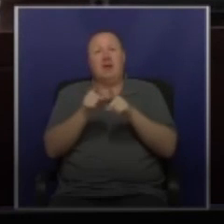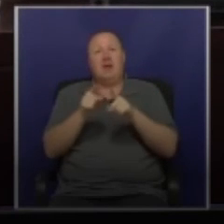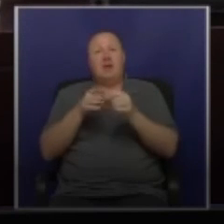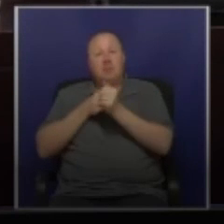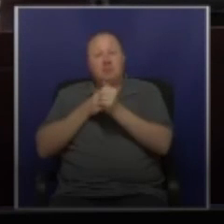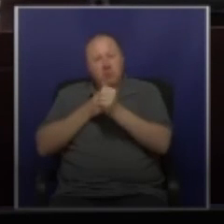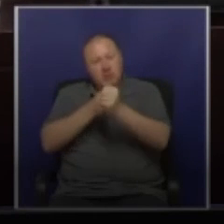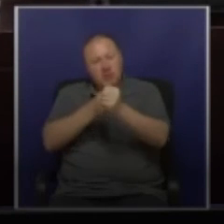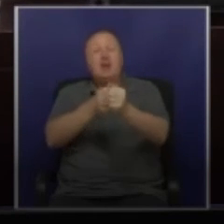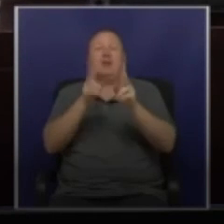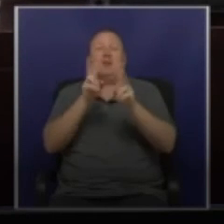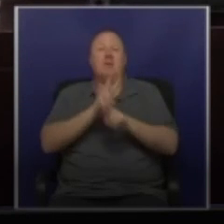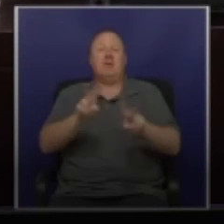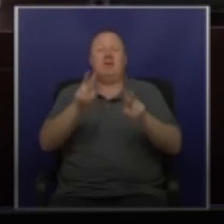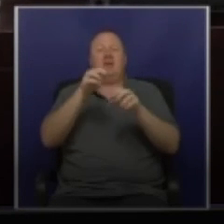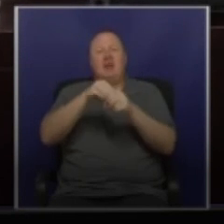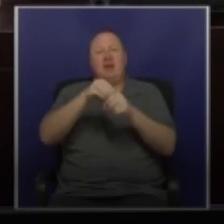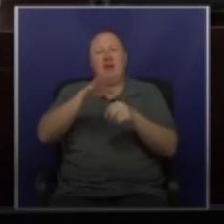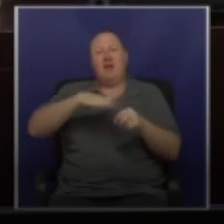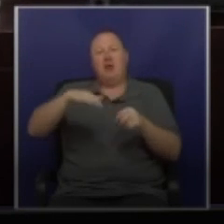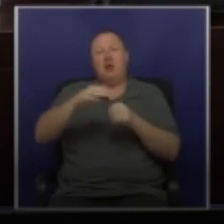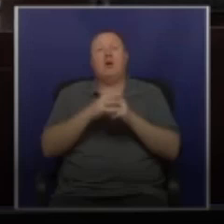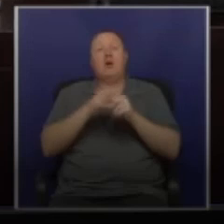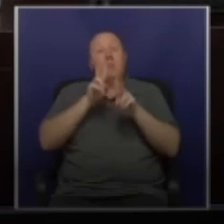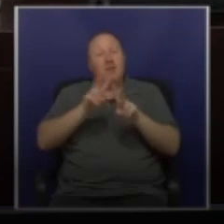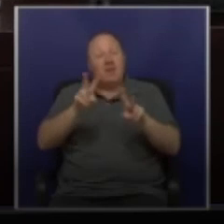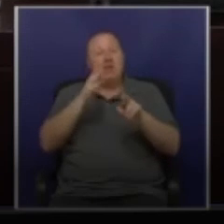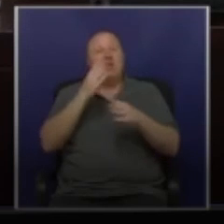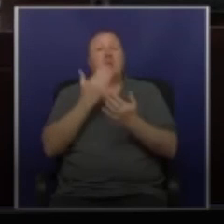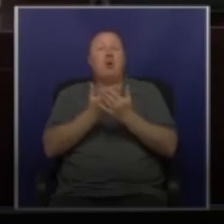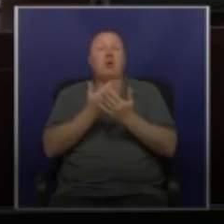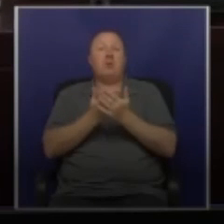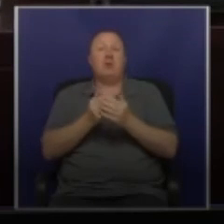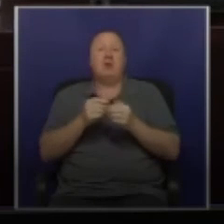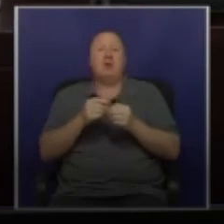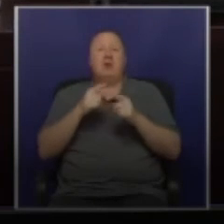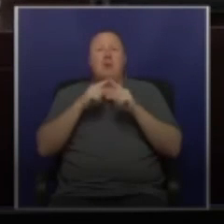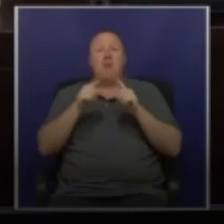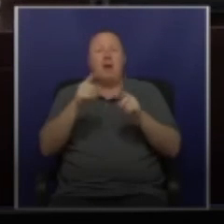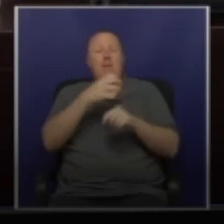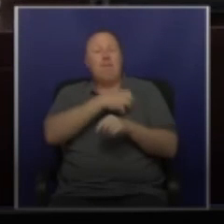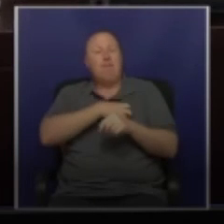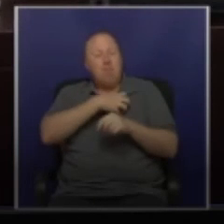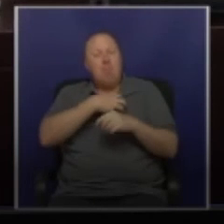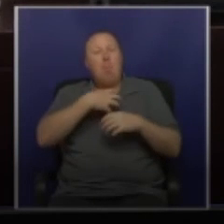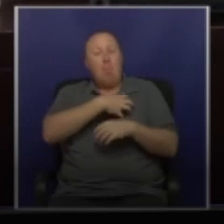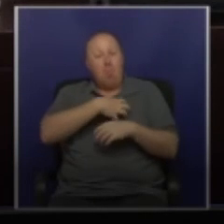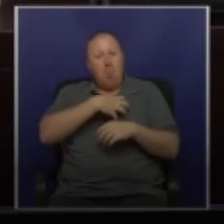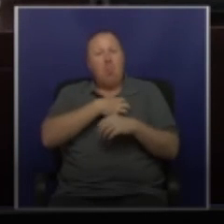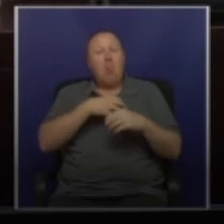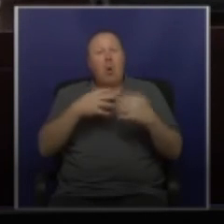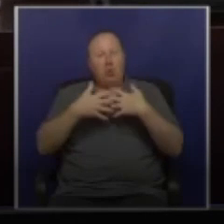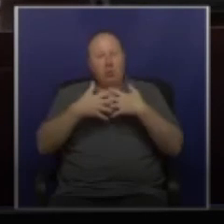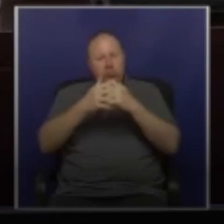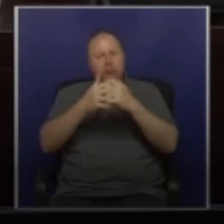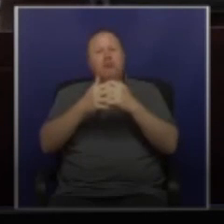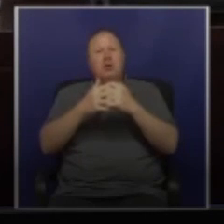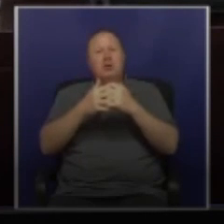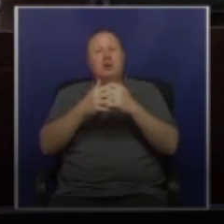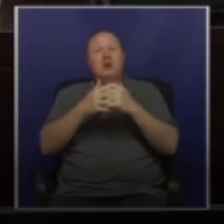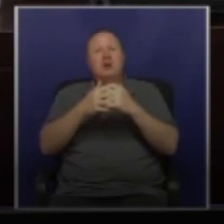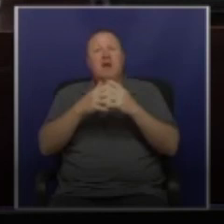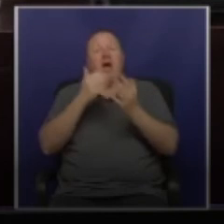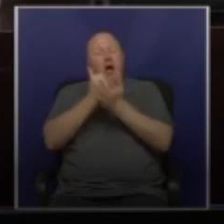peace in the region. Peace is possible, but we must have the moral fortitude to stand with those who pursue